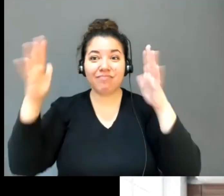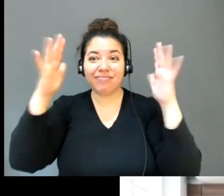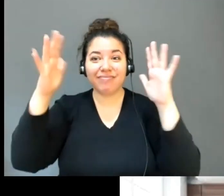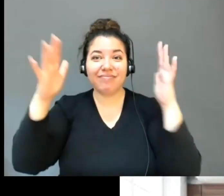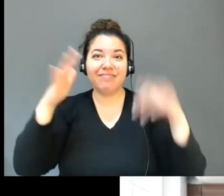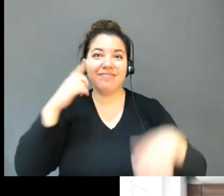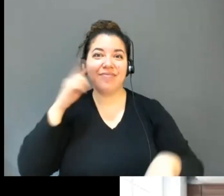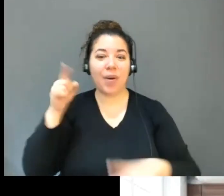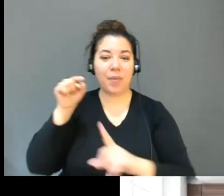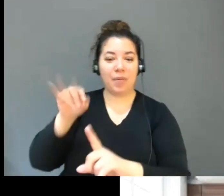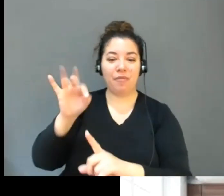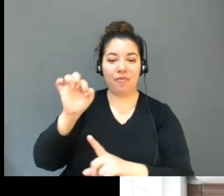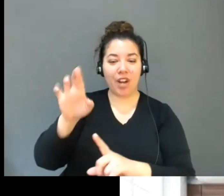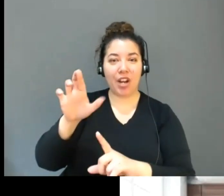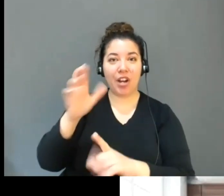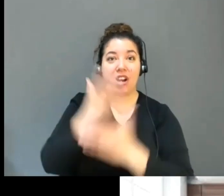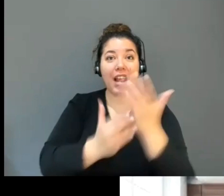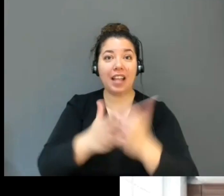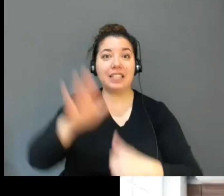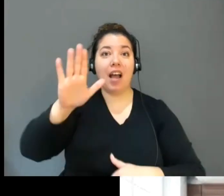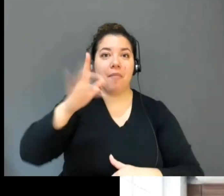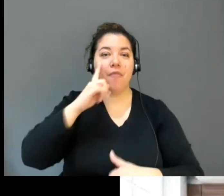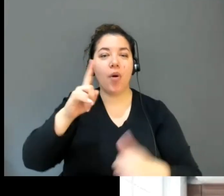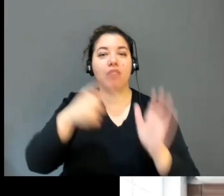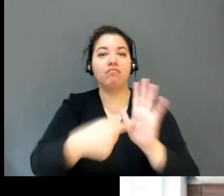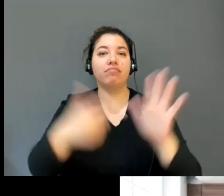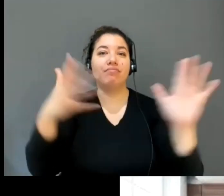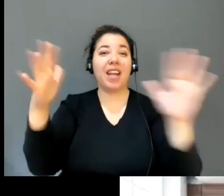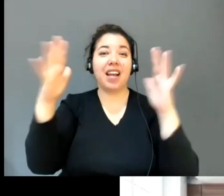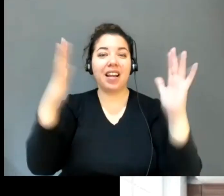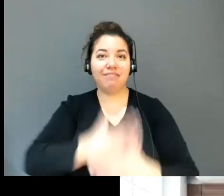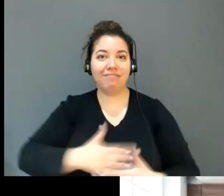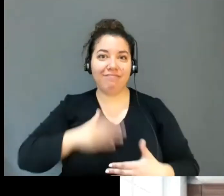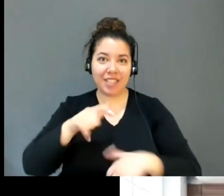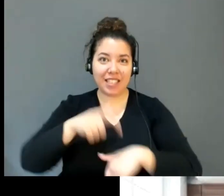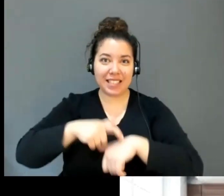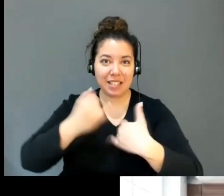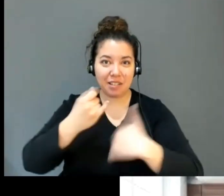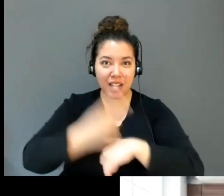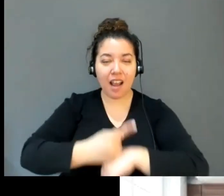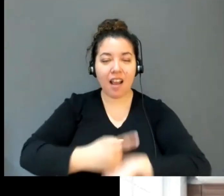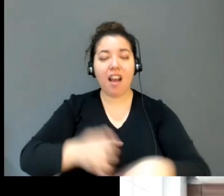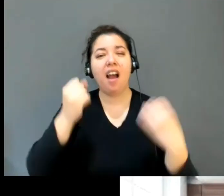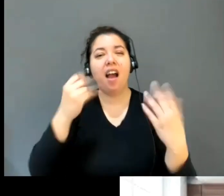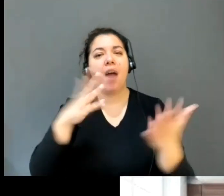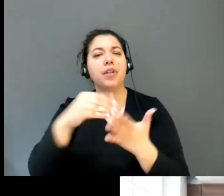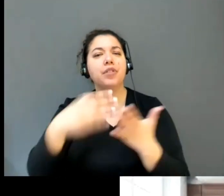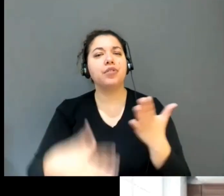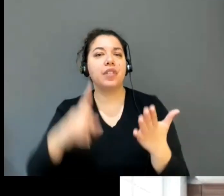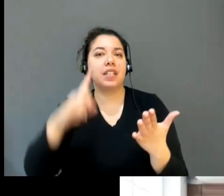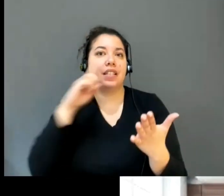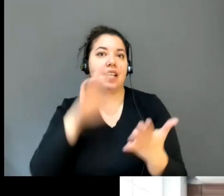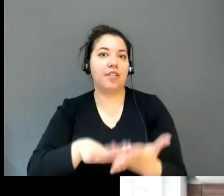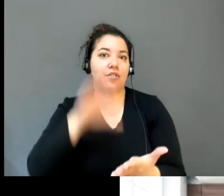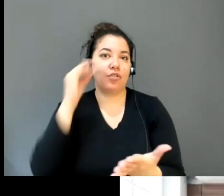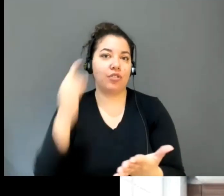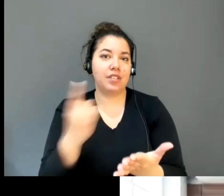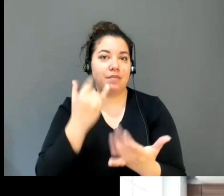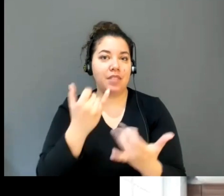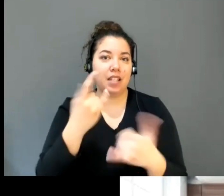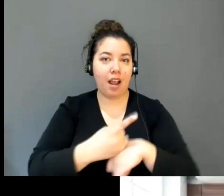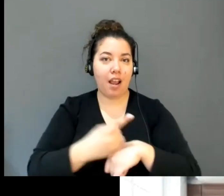Frieder. Can we just show our appreciation for his time today? How many students felt like they learned something today about